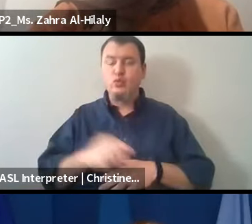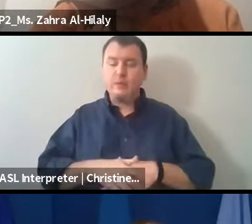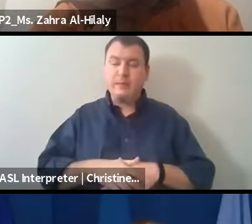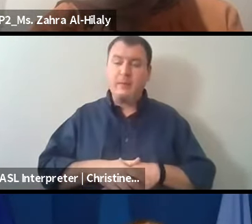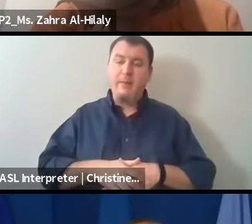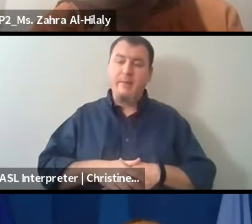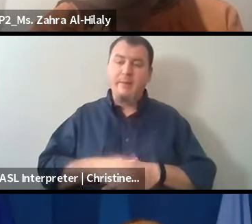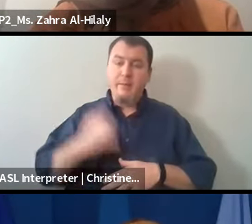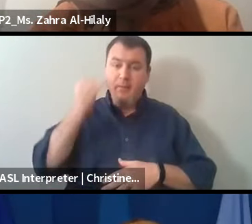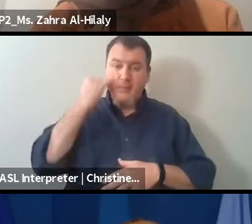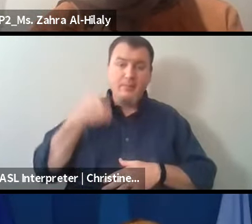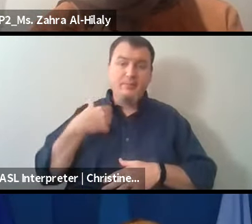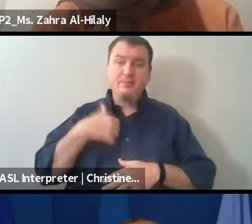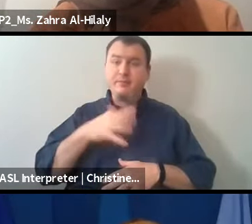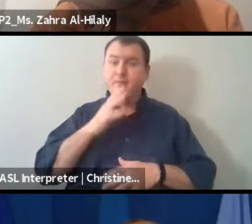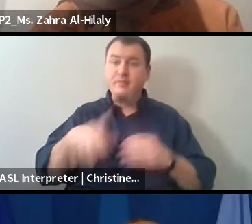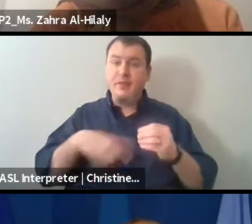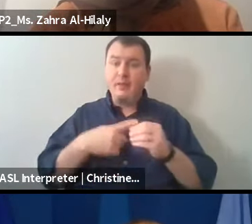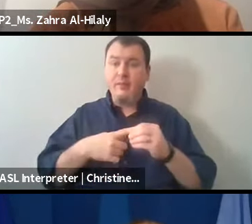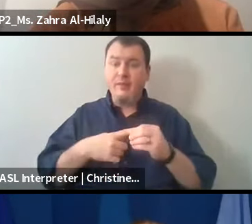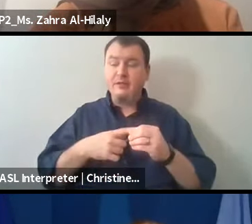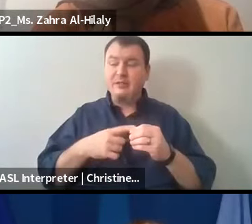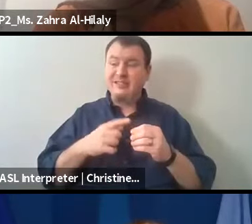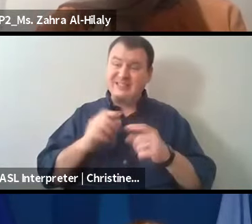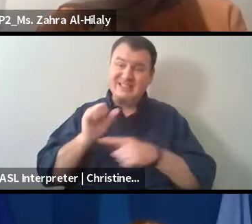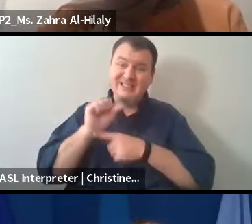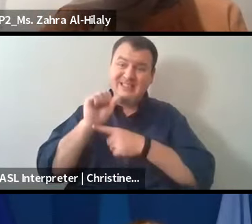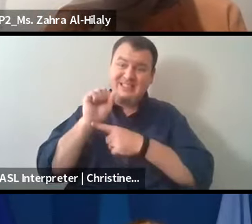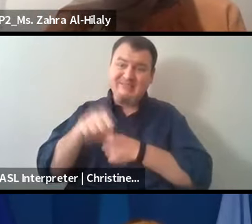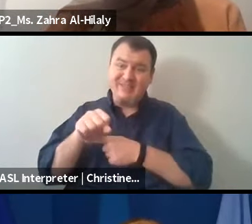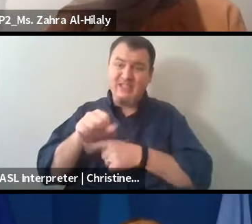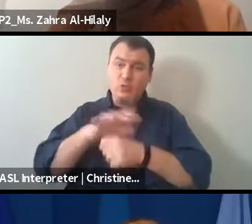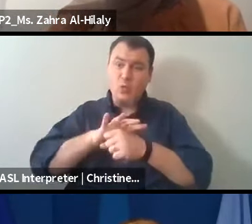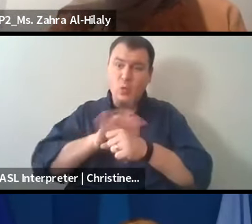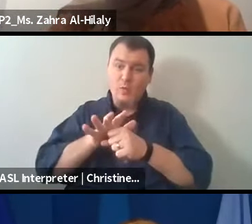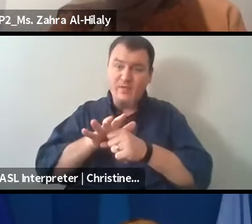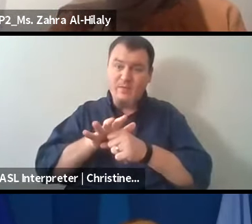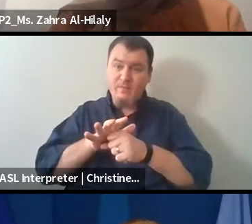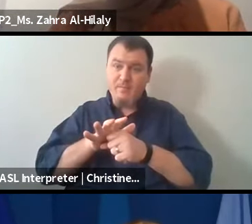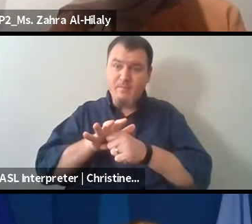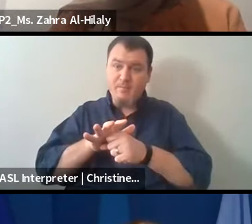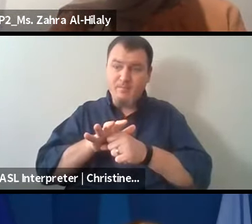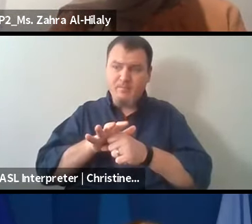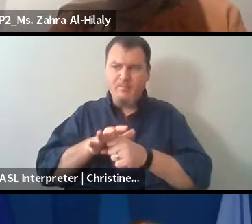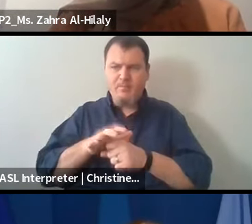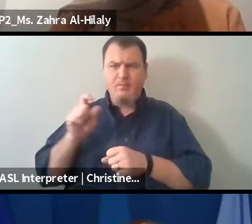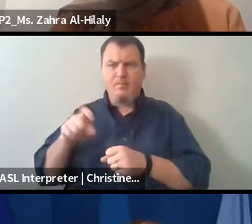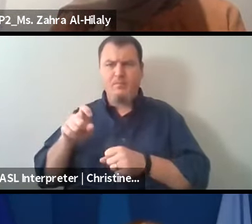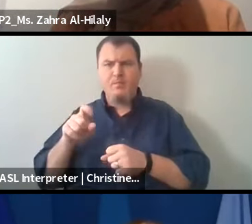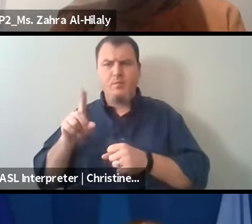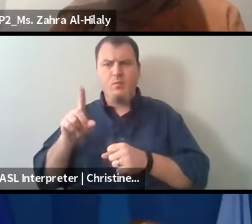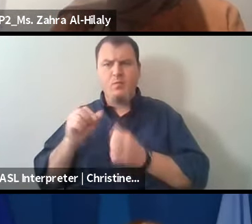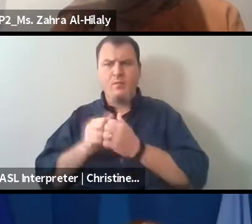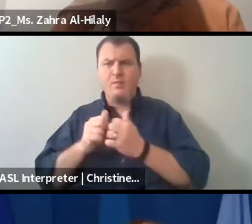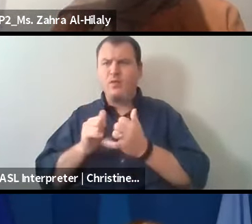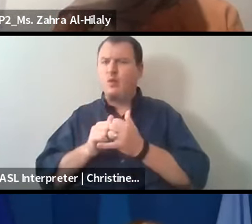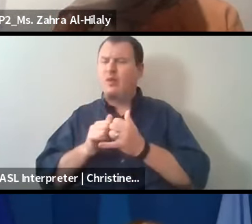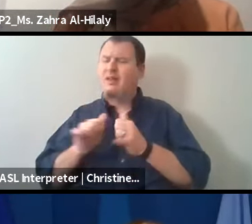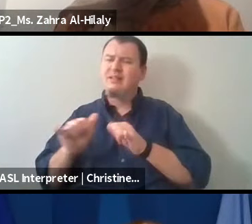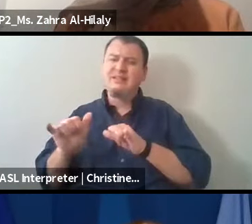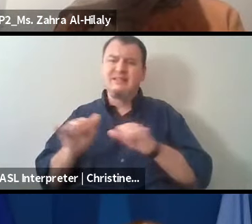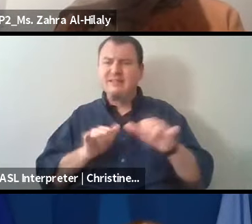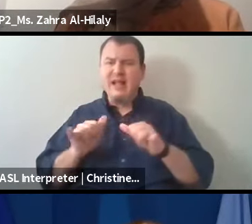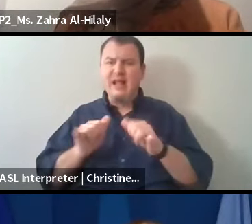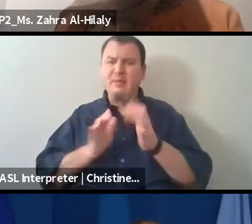if we're talking about defeating COVID, we should do that with the same